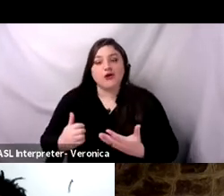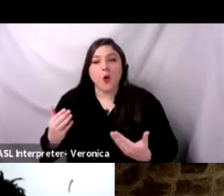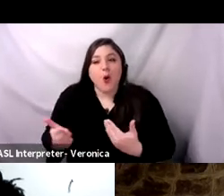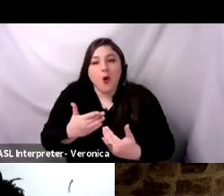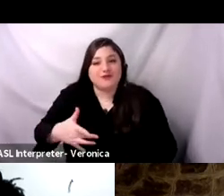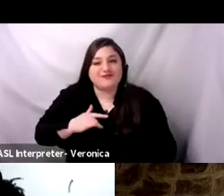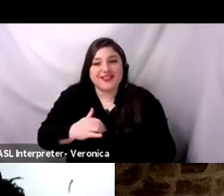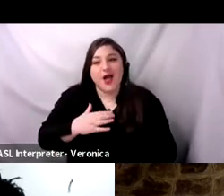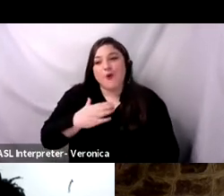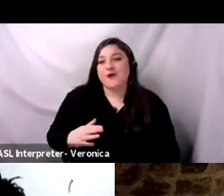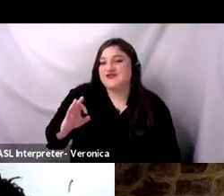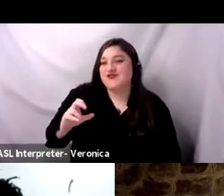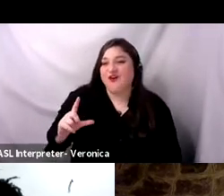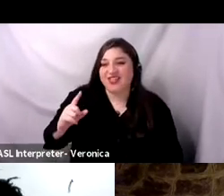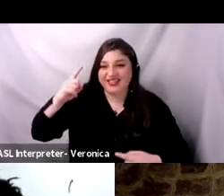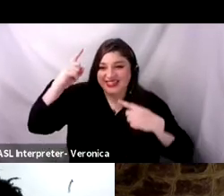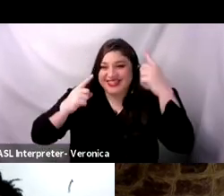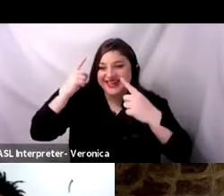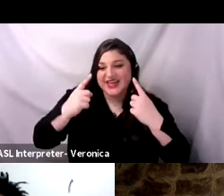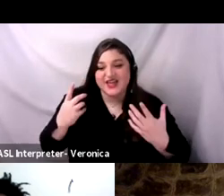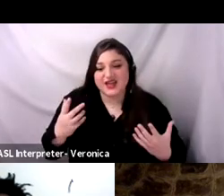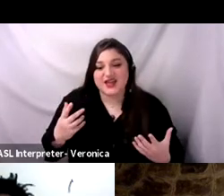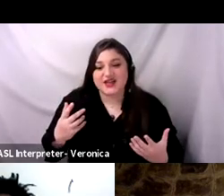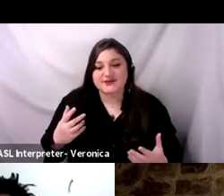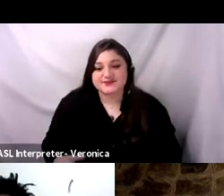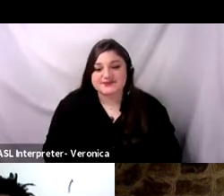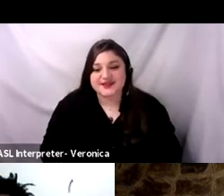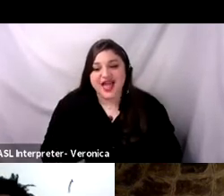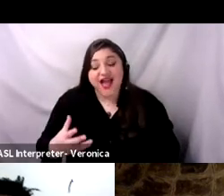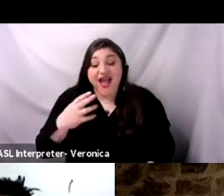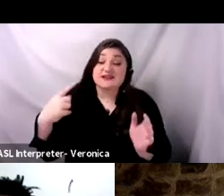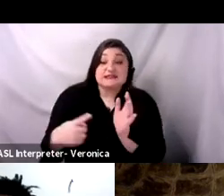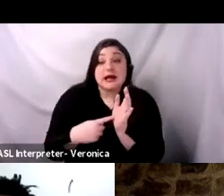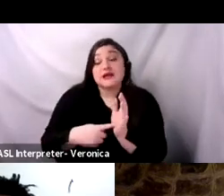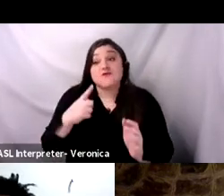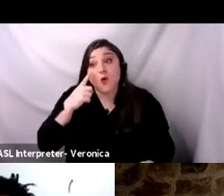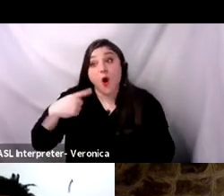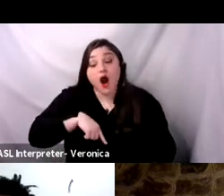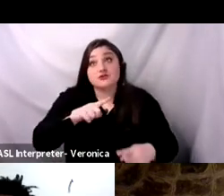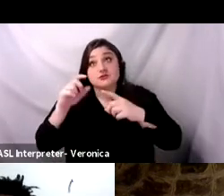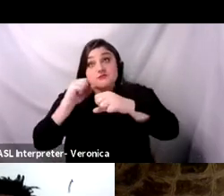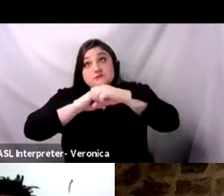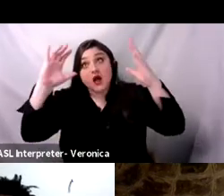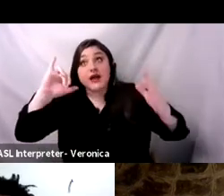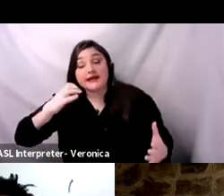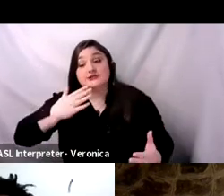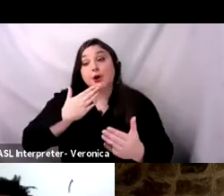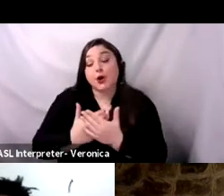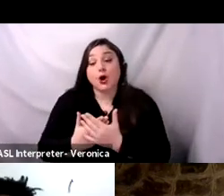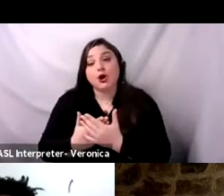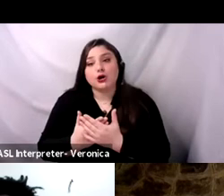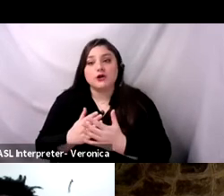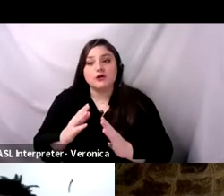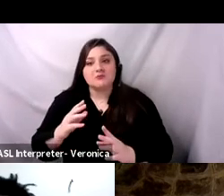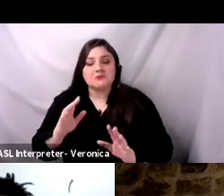information to be able to work with. But to me, I do not have any number that